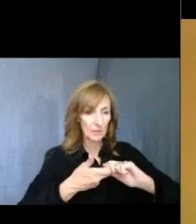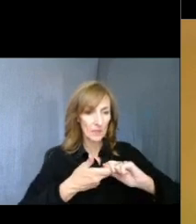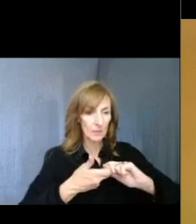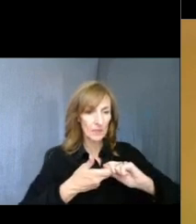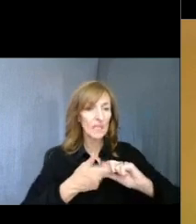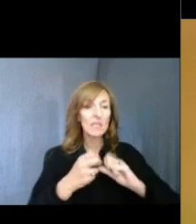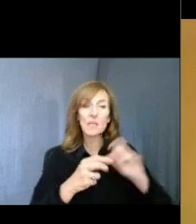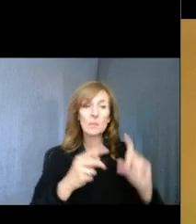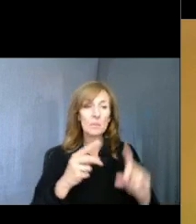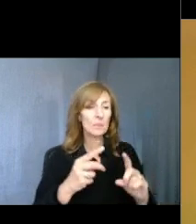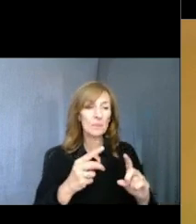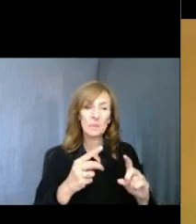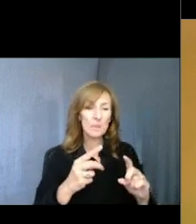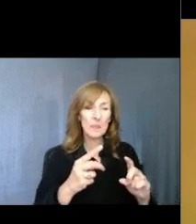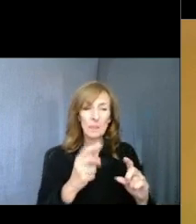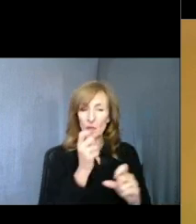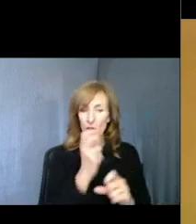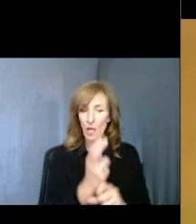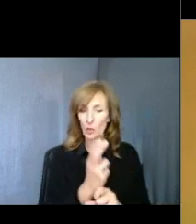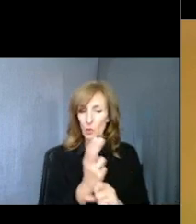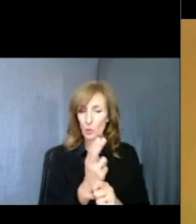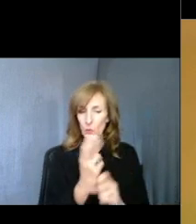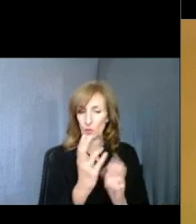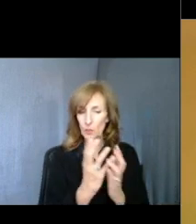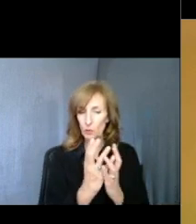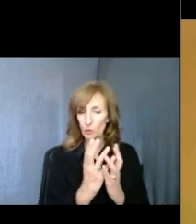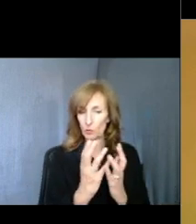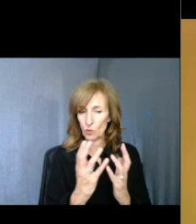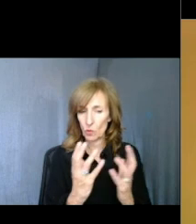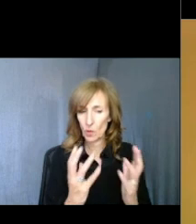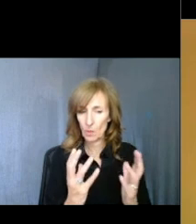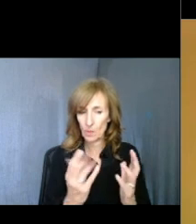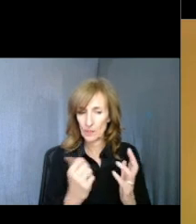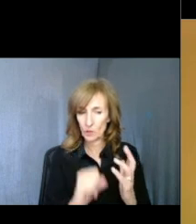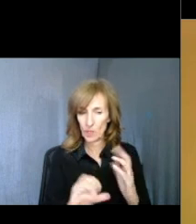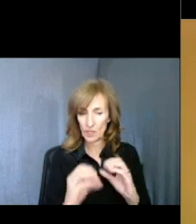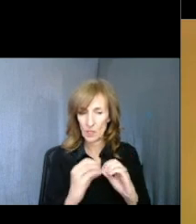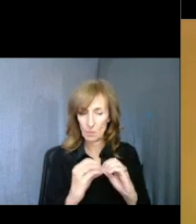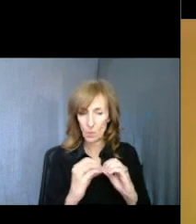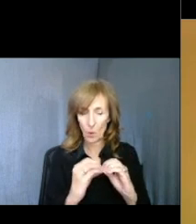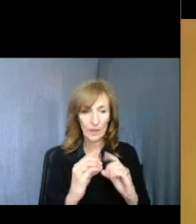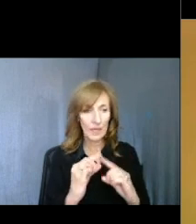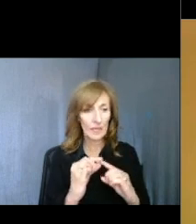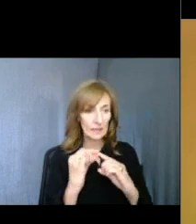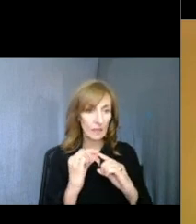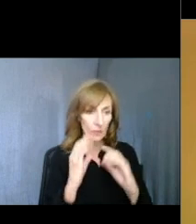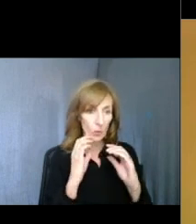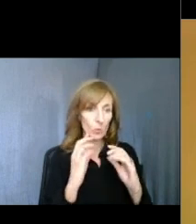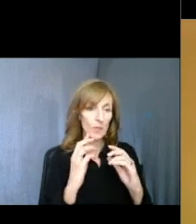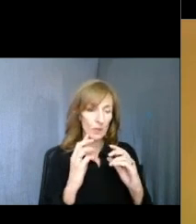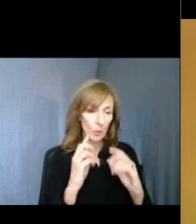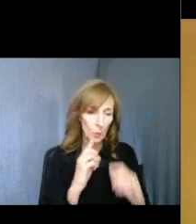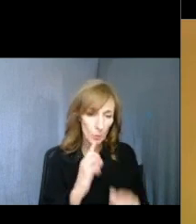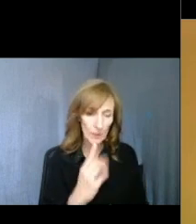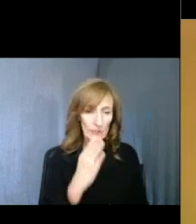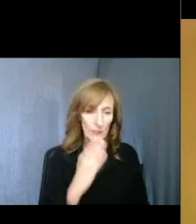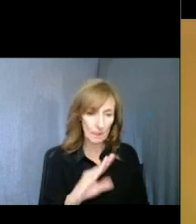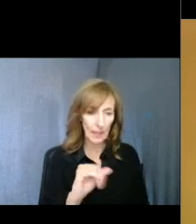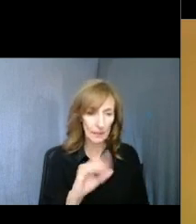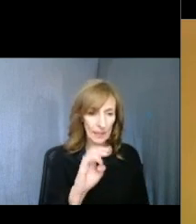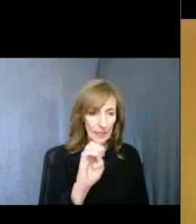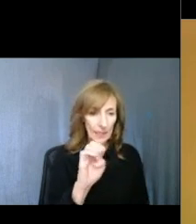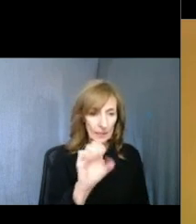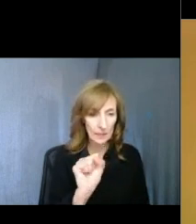little out of favor, except for more advanced cases. But I can also tell you that I have seen